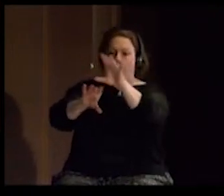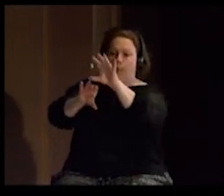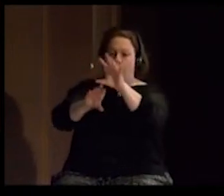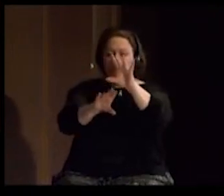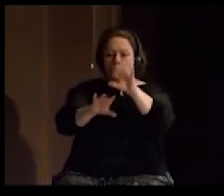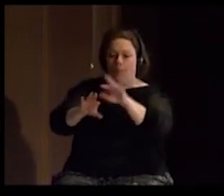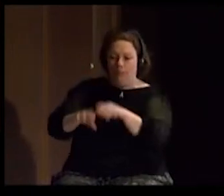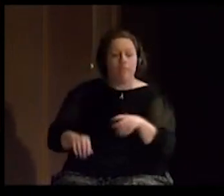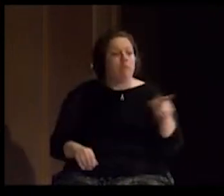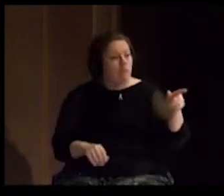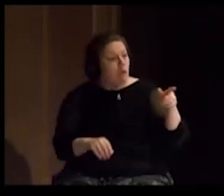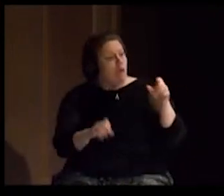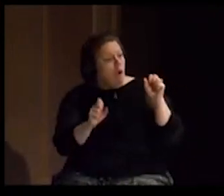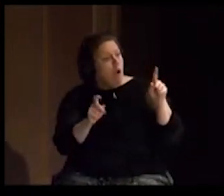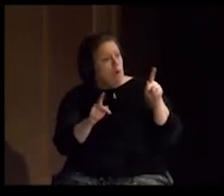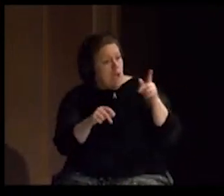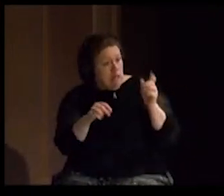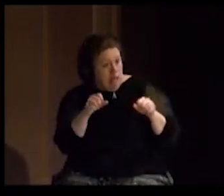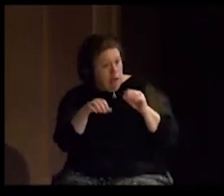fish fauna there?